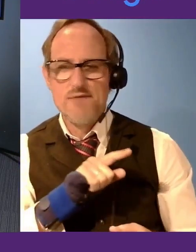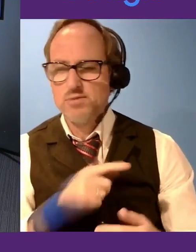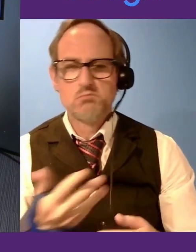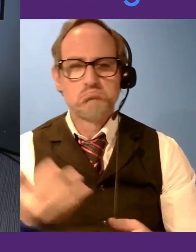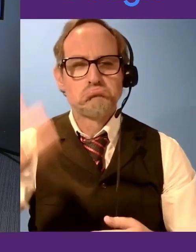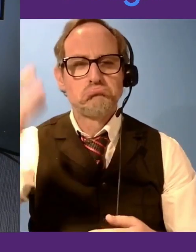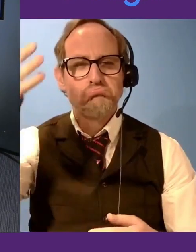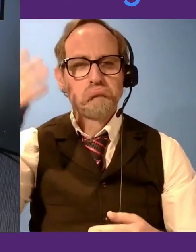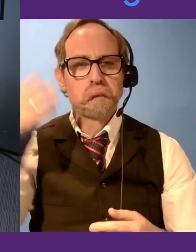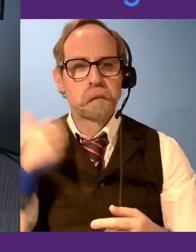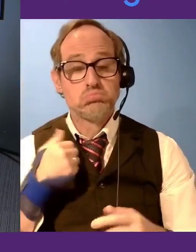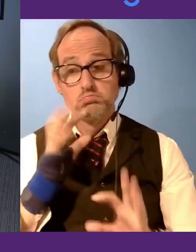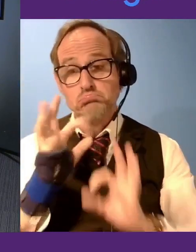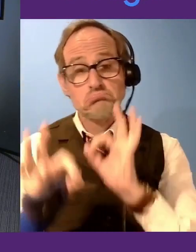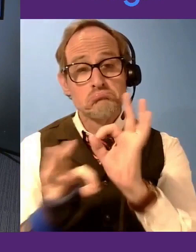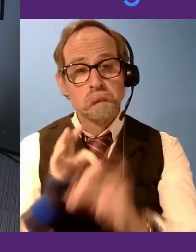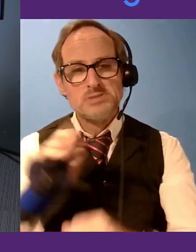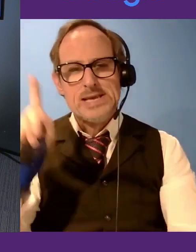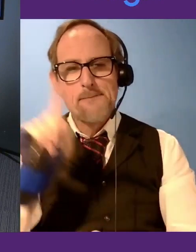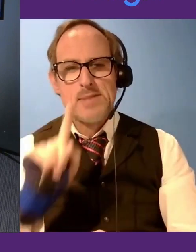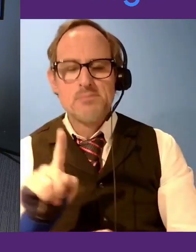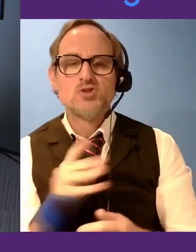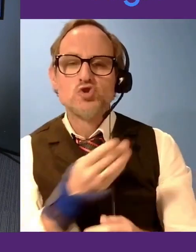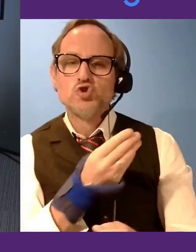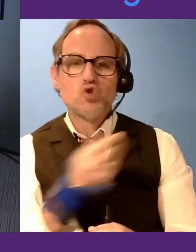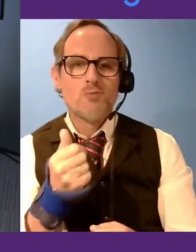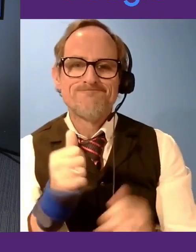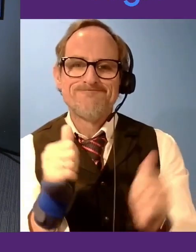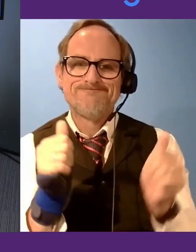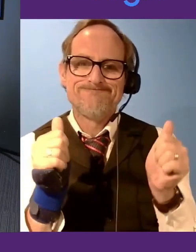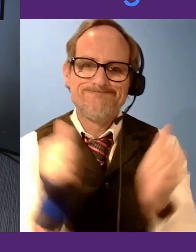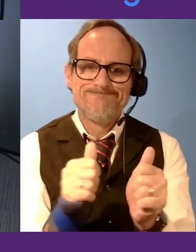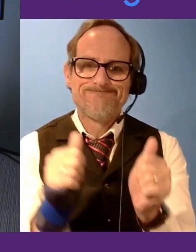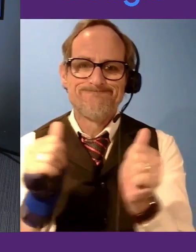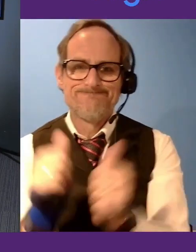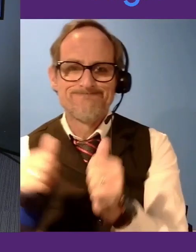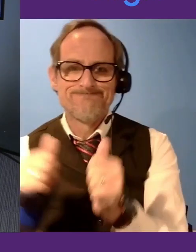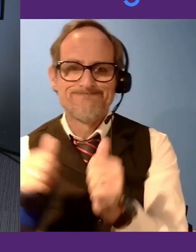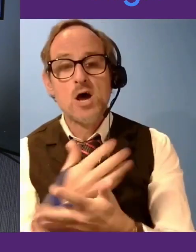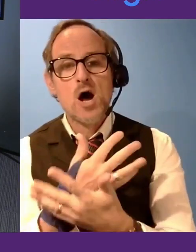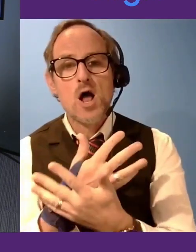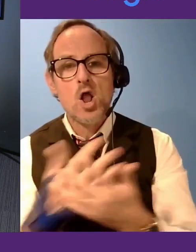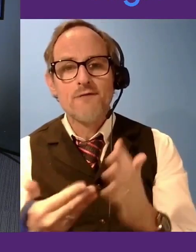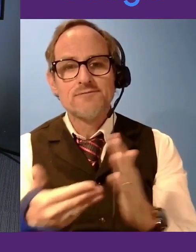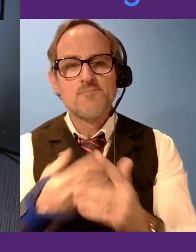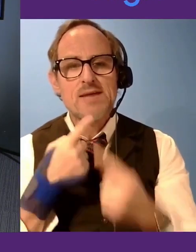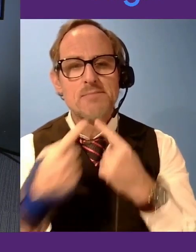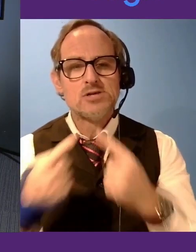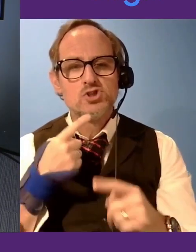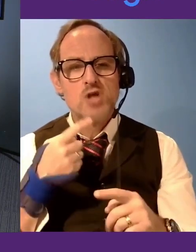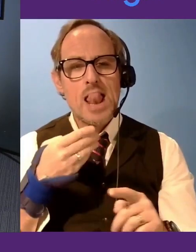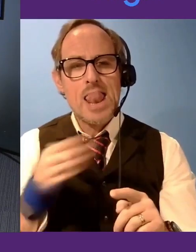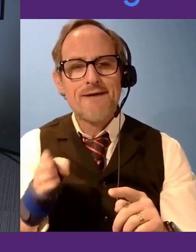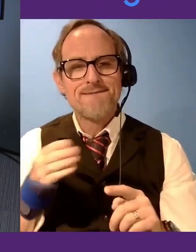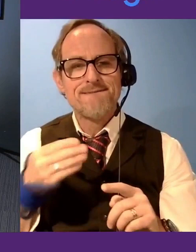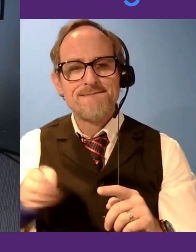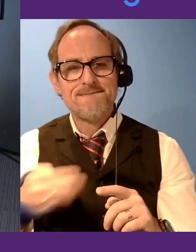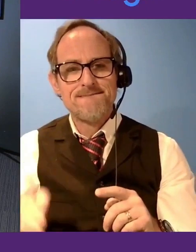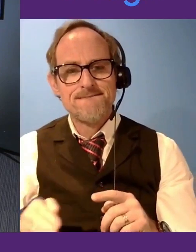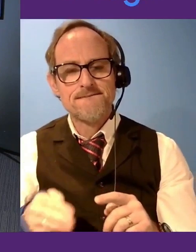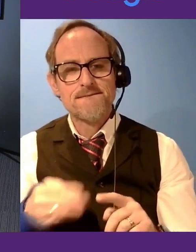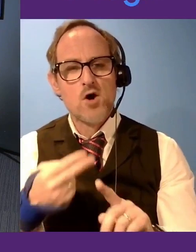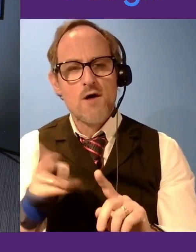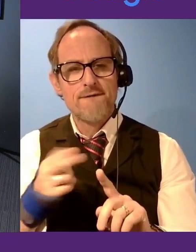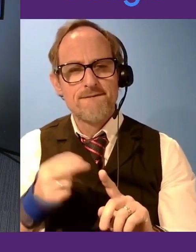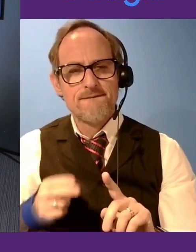different experiences and lots of information was left off. And so then it actually led to a worse experience overall. But I